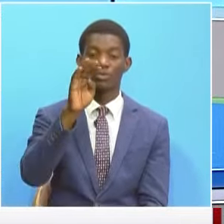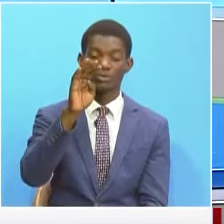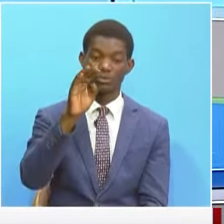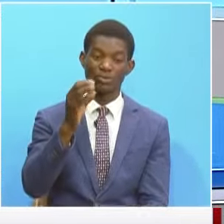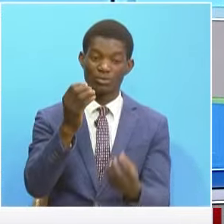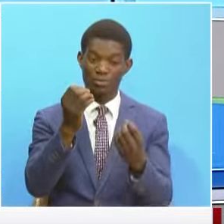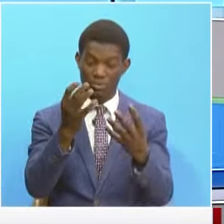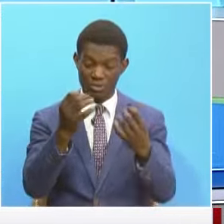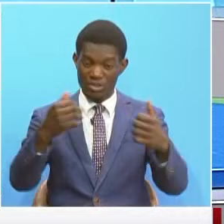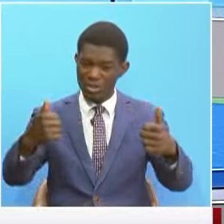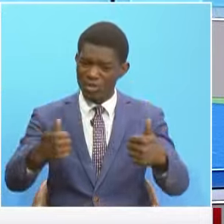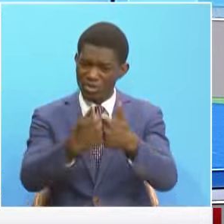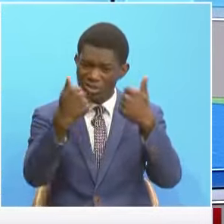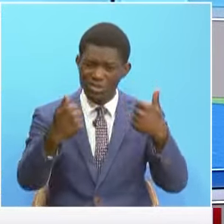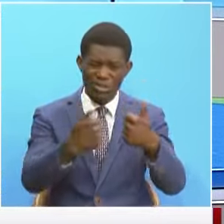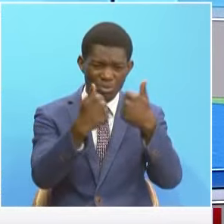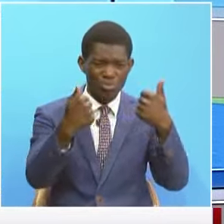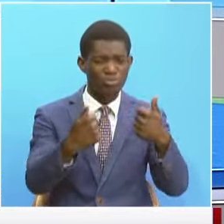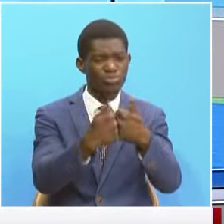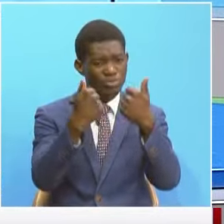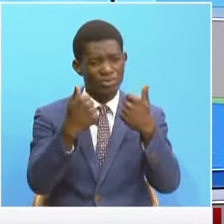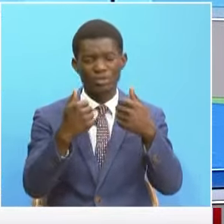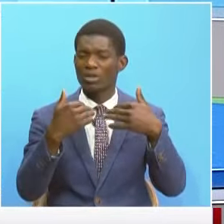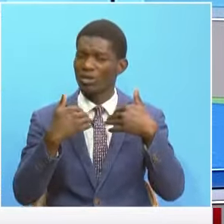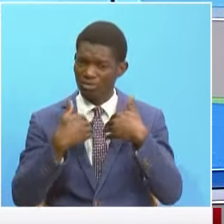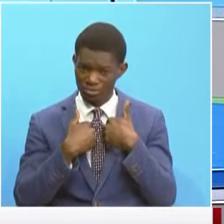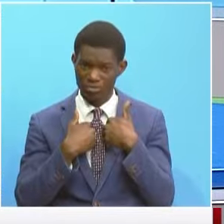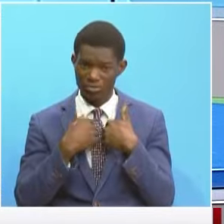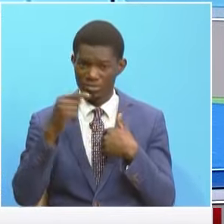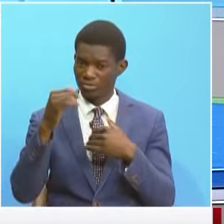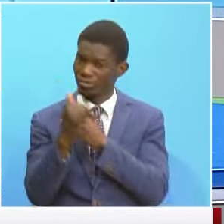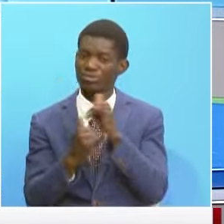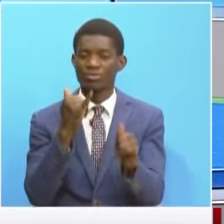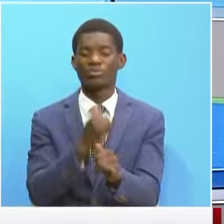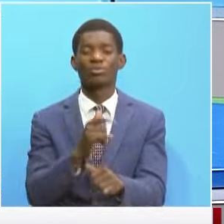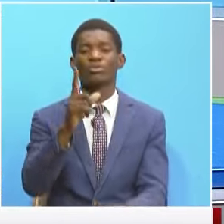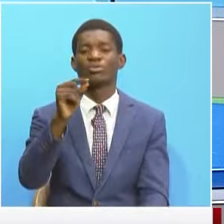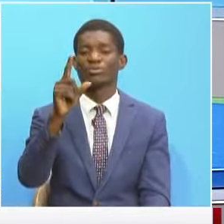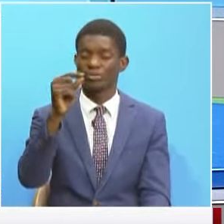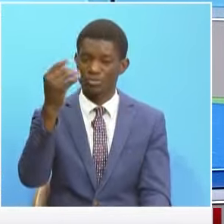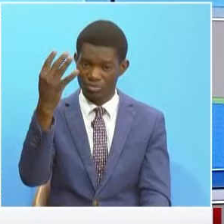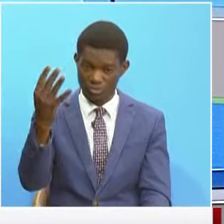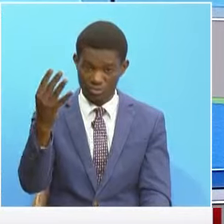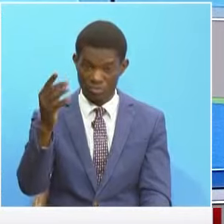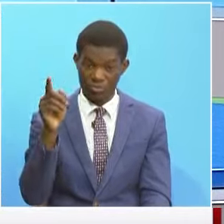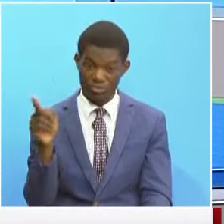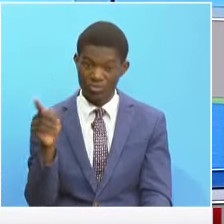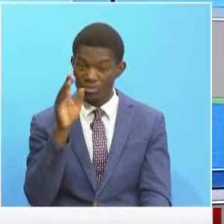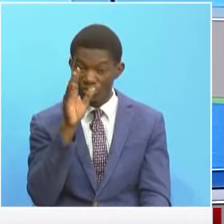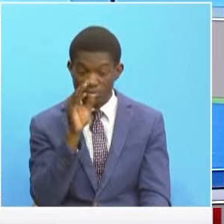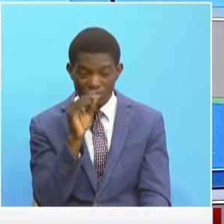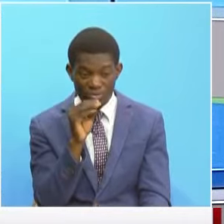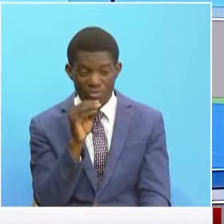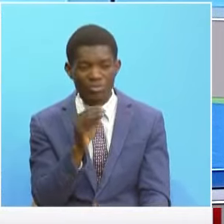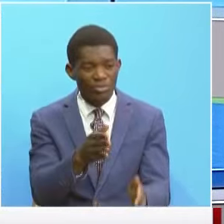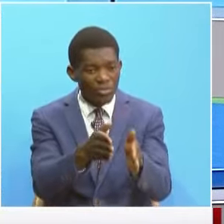4,523 road traffic accidents have since been recorded in the first quarter of this year, 2024. Mr. Mwemba has since